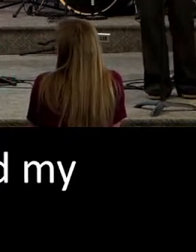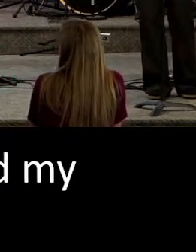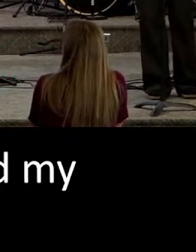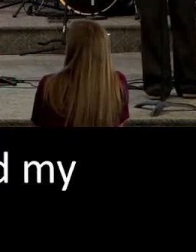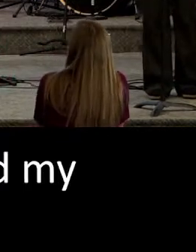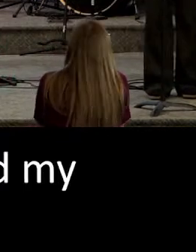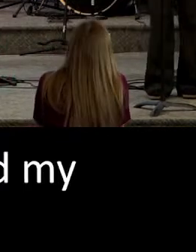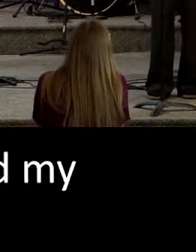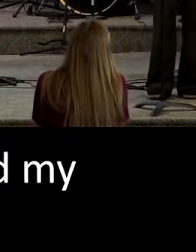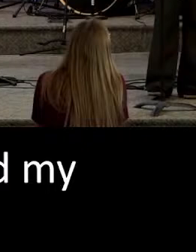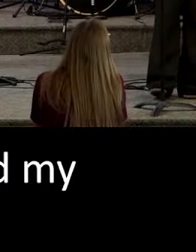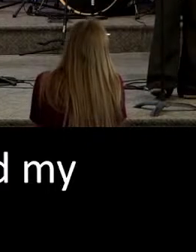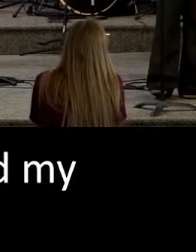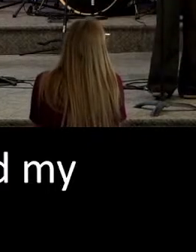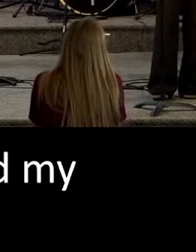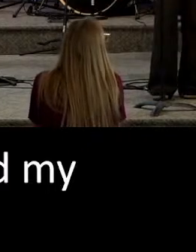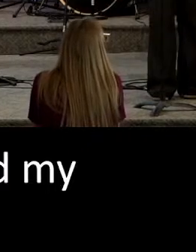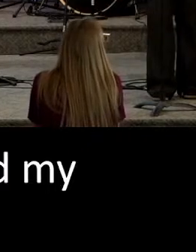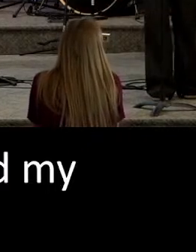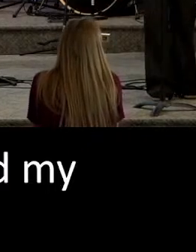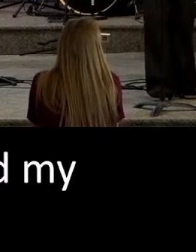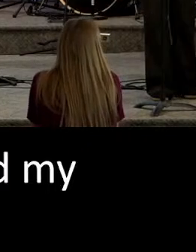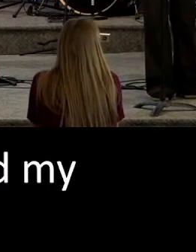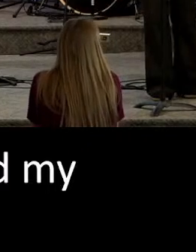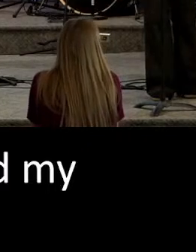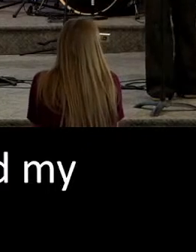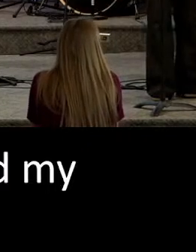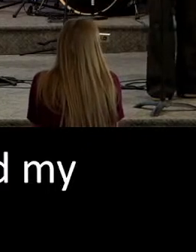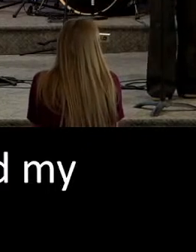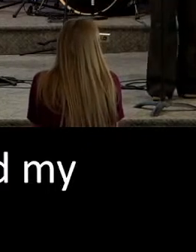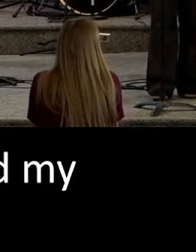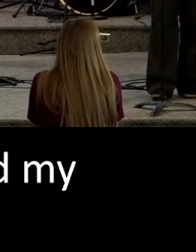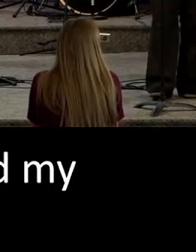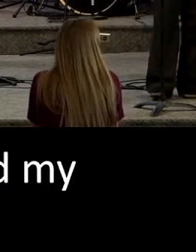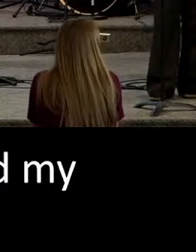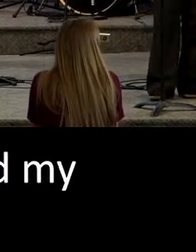need. Oh Lord, my rock and my